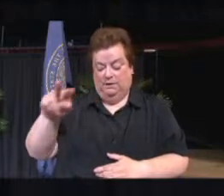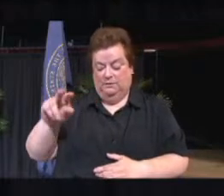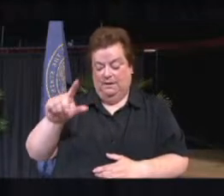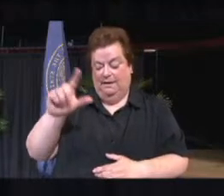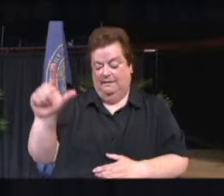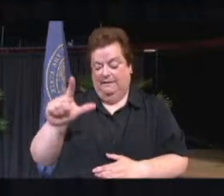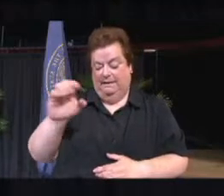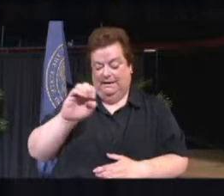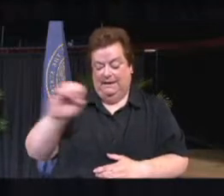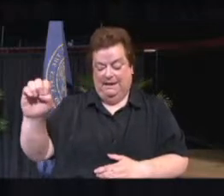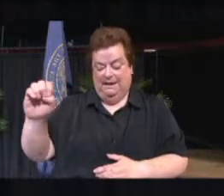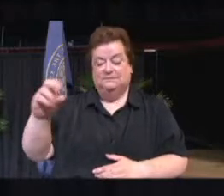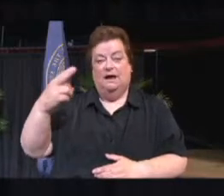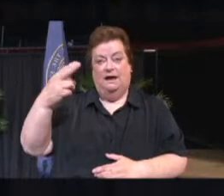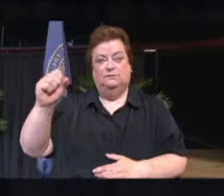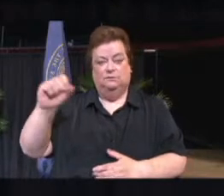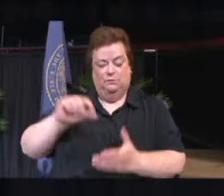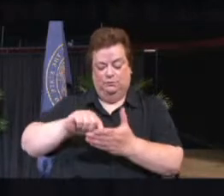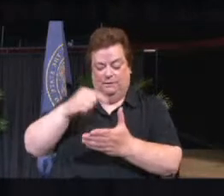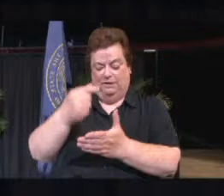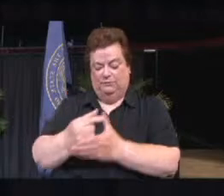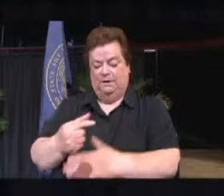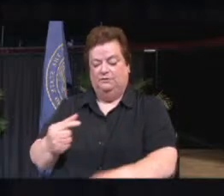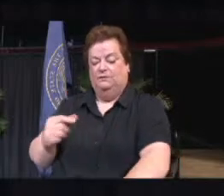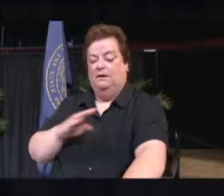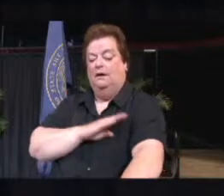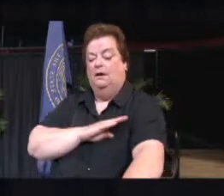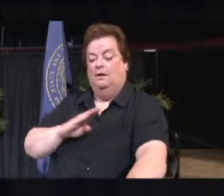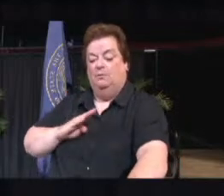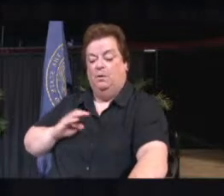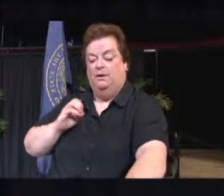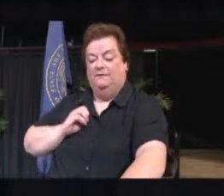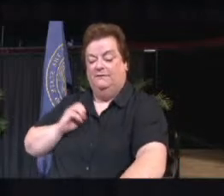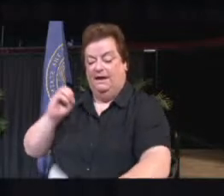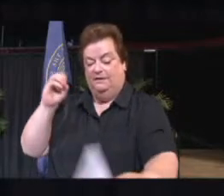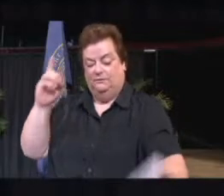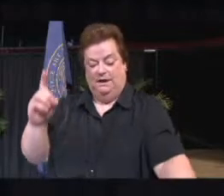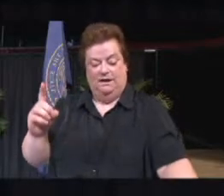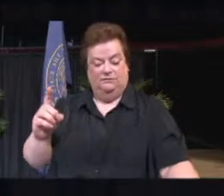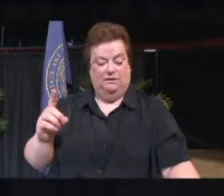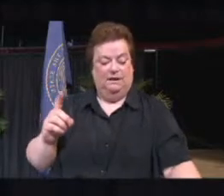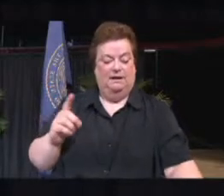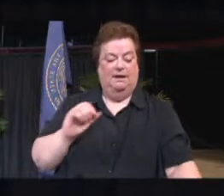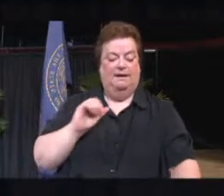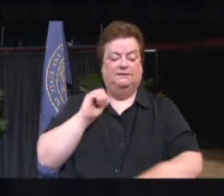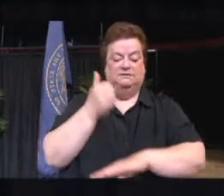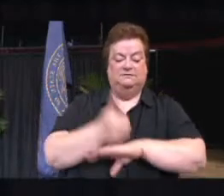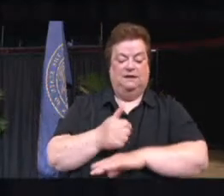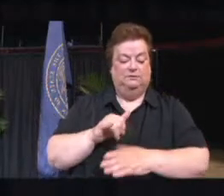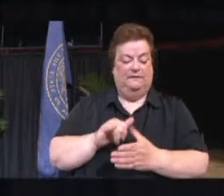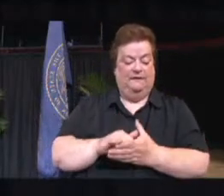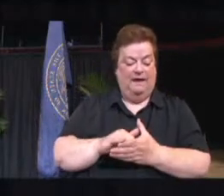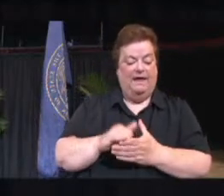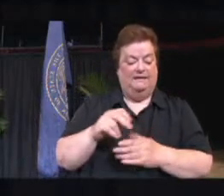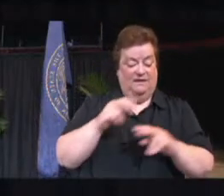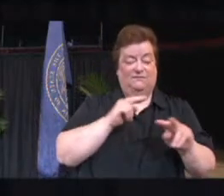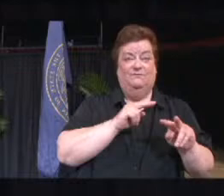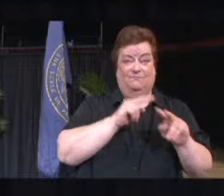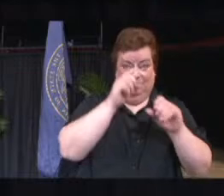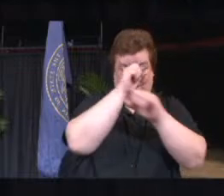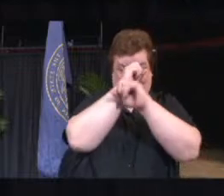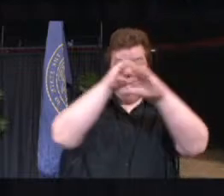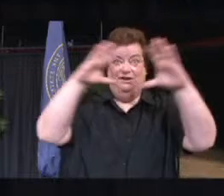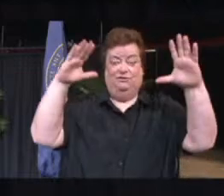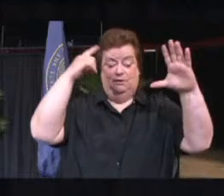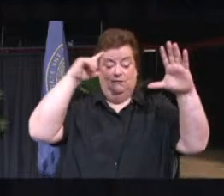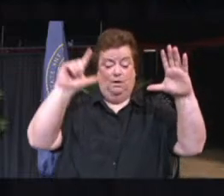School Commencement Ceremony. The Board of Education has established that the overarching vision of Lincoln Public Schools